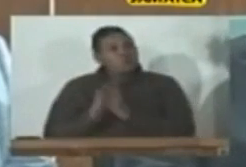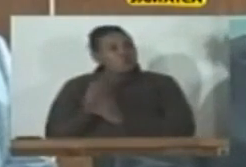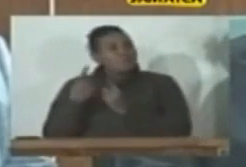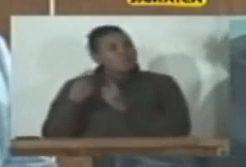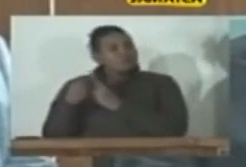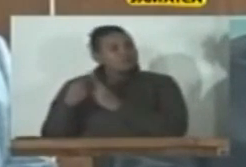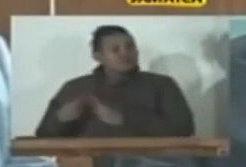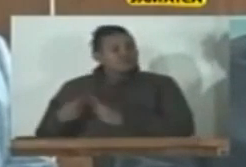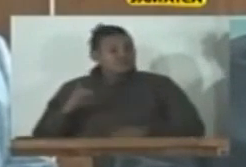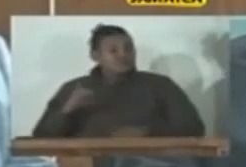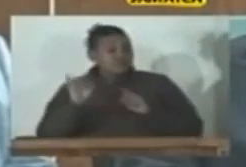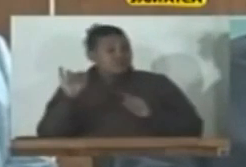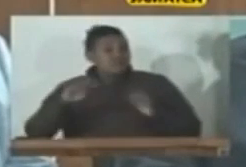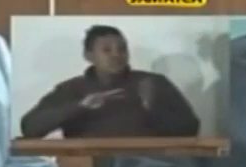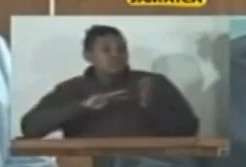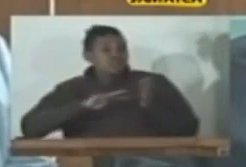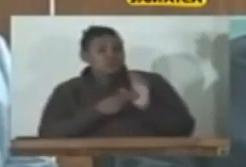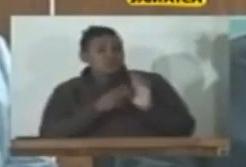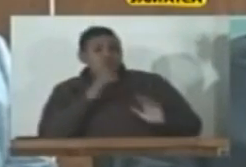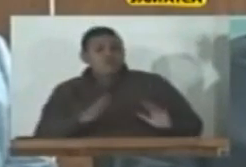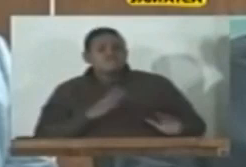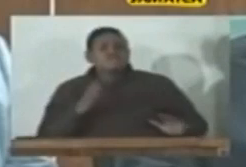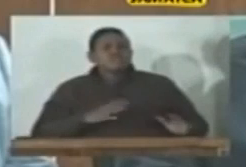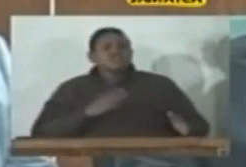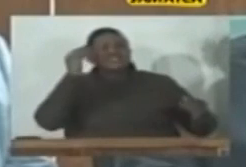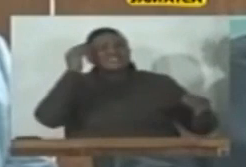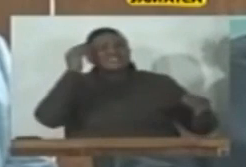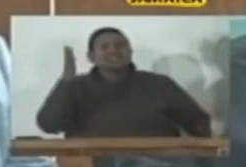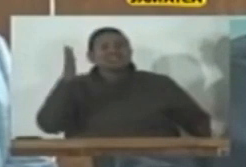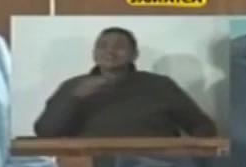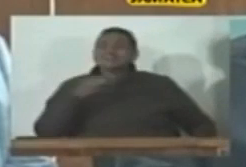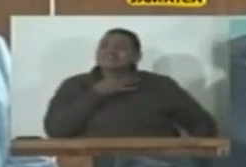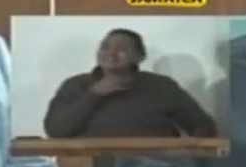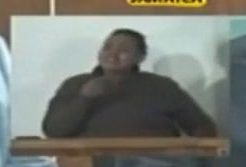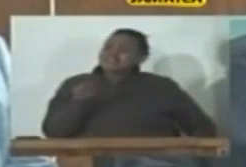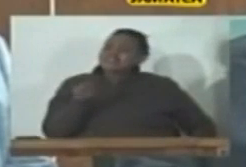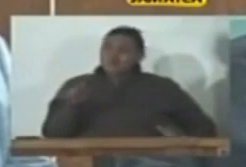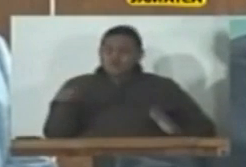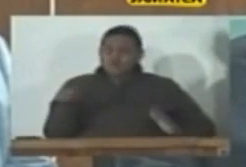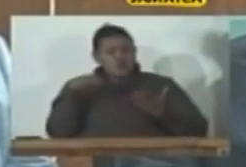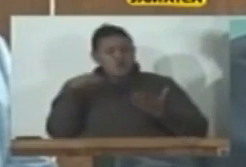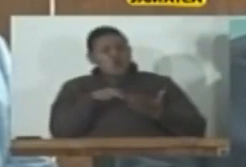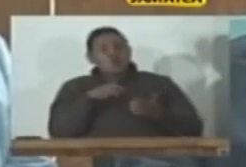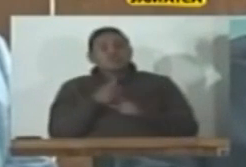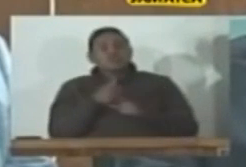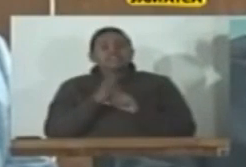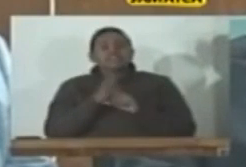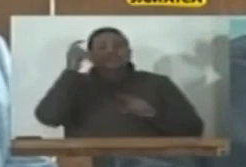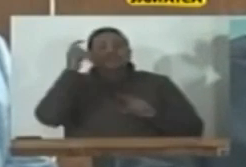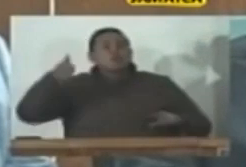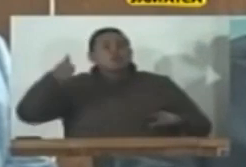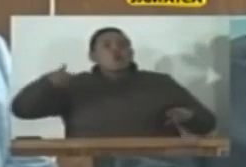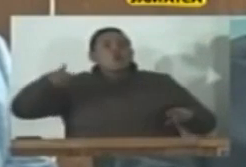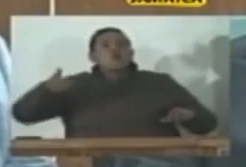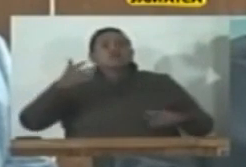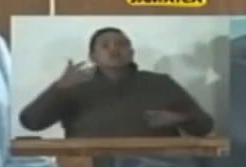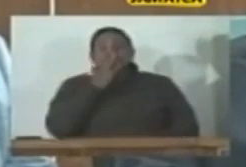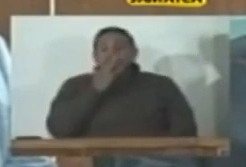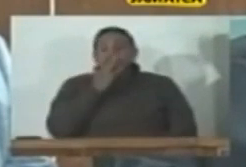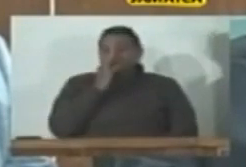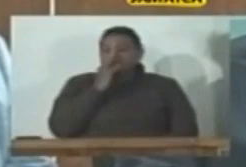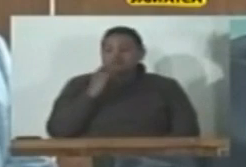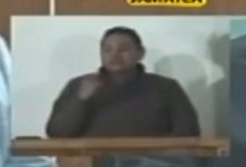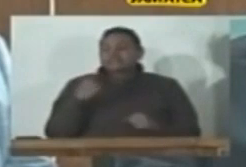because when you look at the government's own statistical agency, Statin's website, they have a